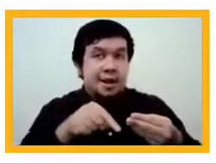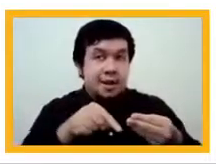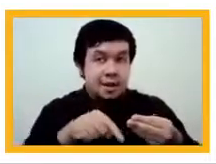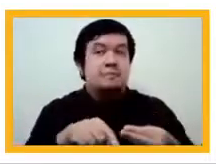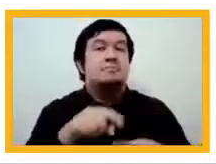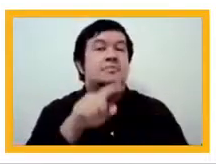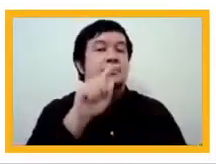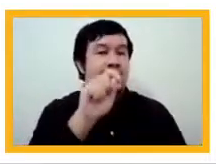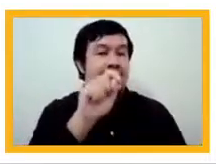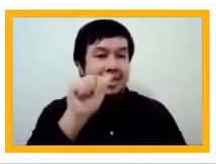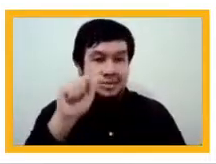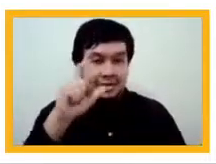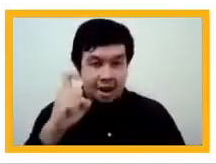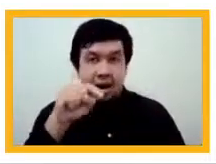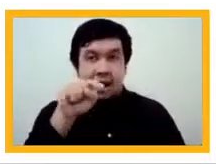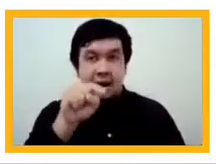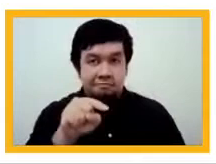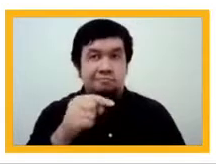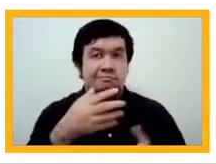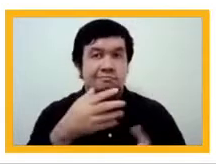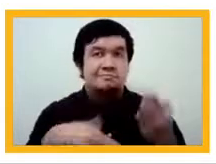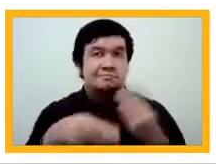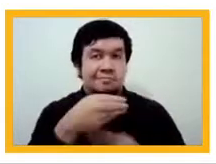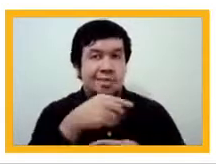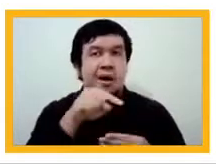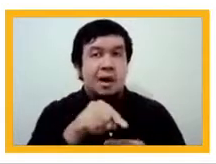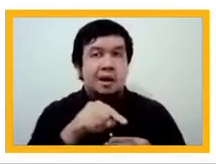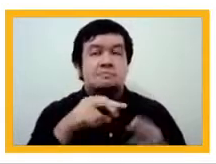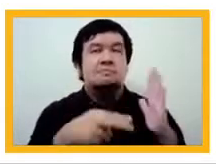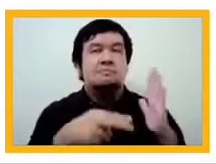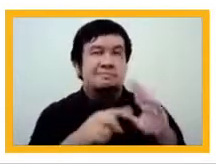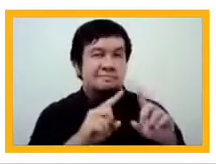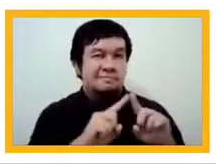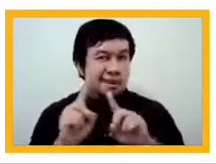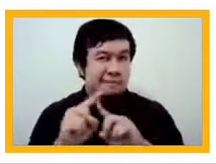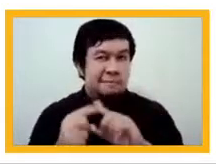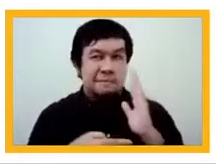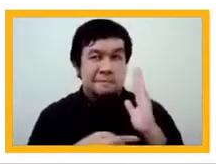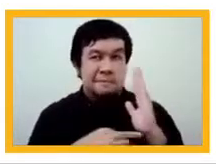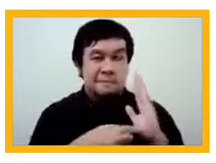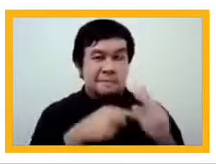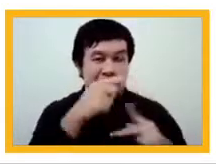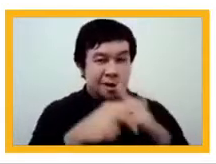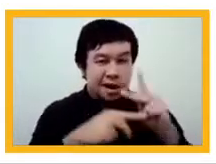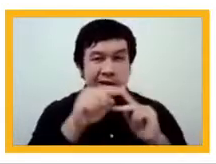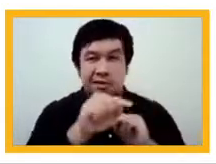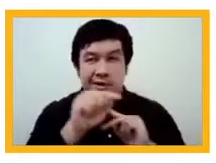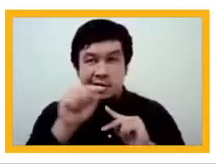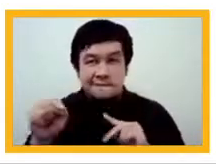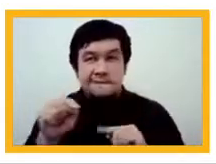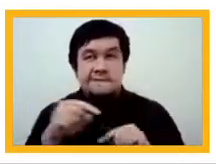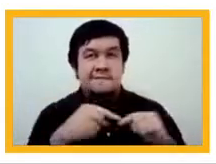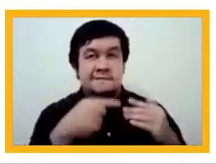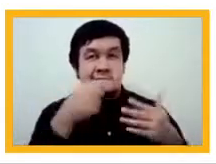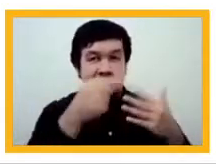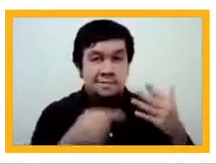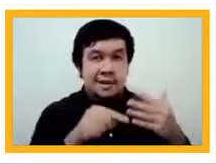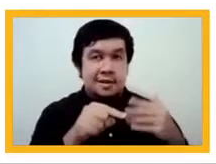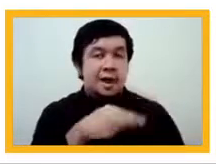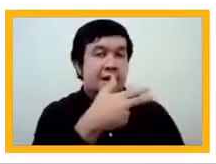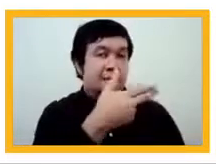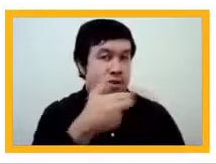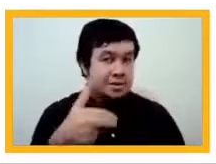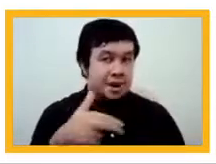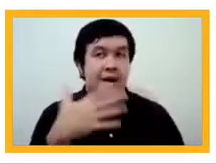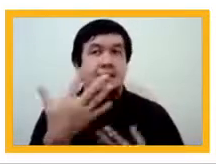different modules, models. Australia, Denmark, Finland, and Germany provide direct funding to employers in